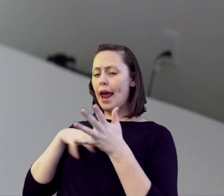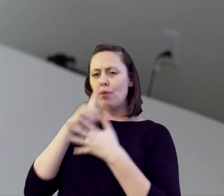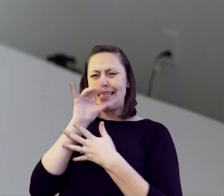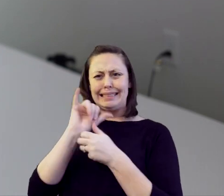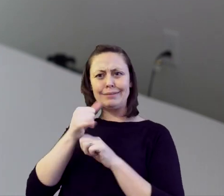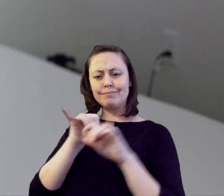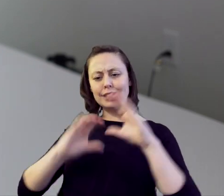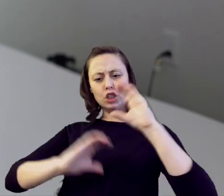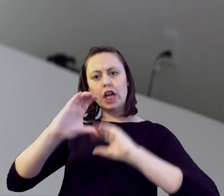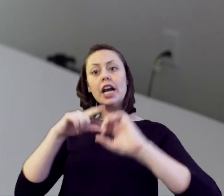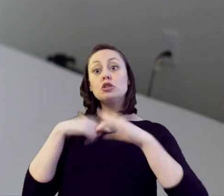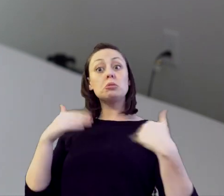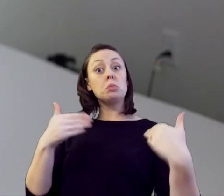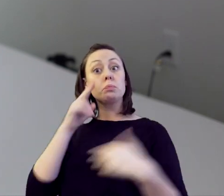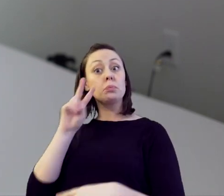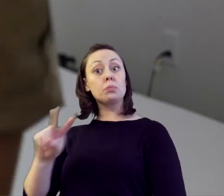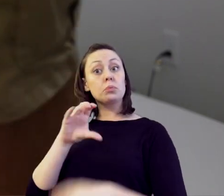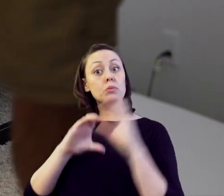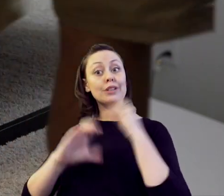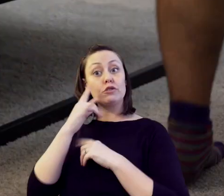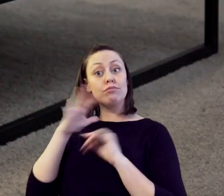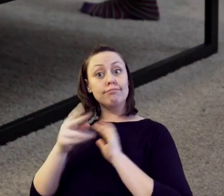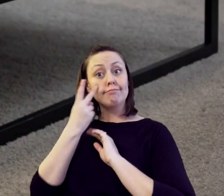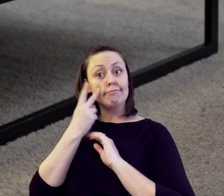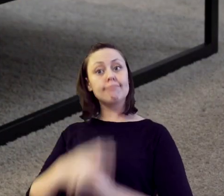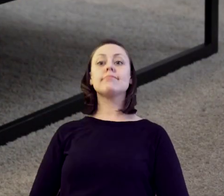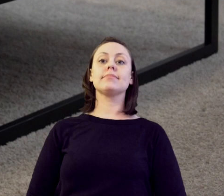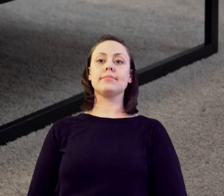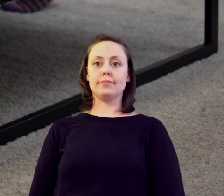constructed? Let's go to construction and find out.